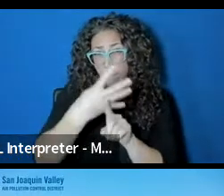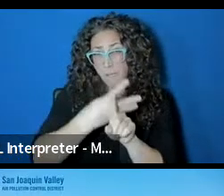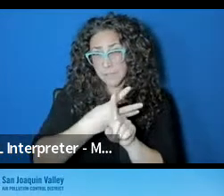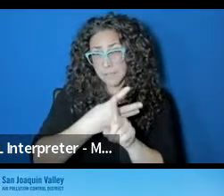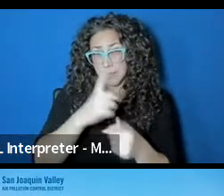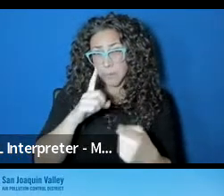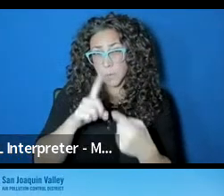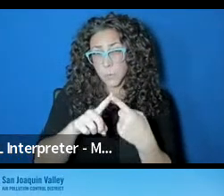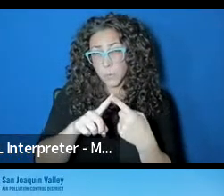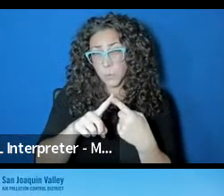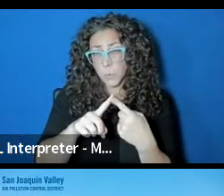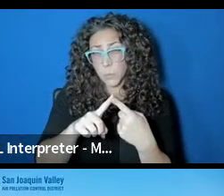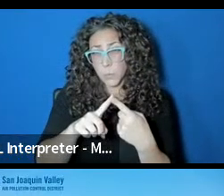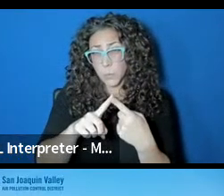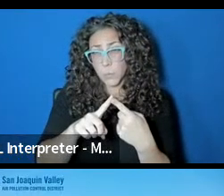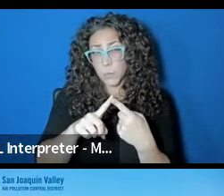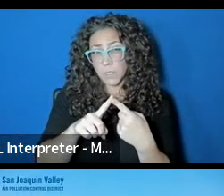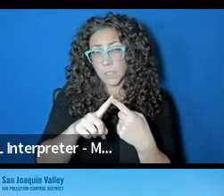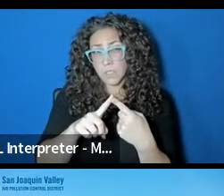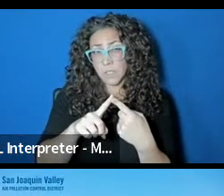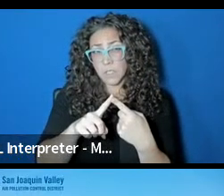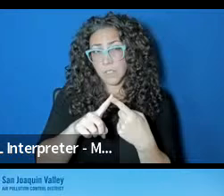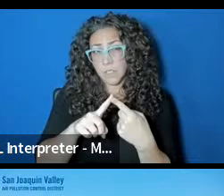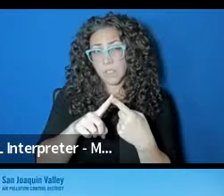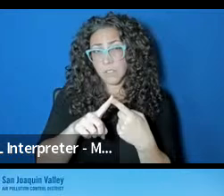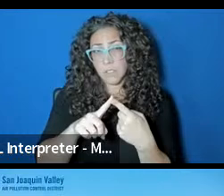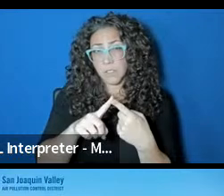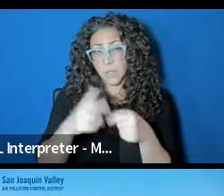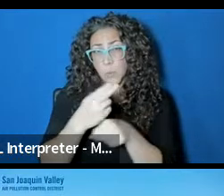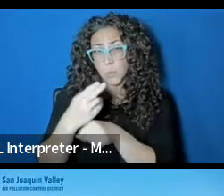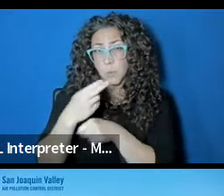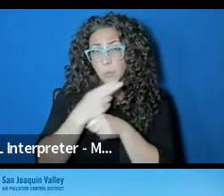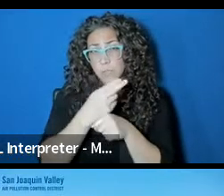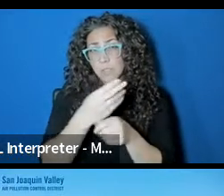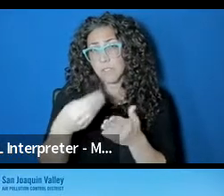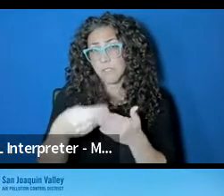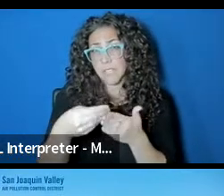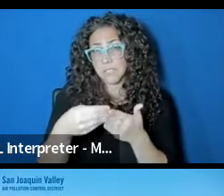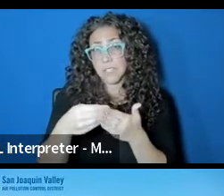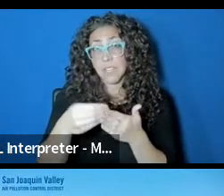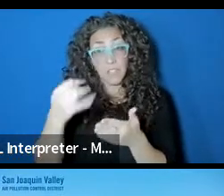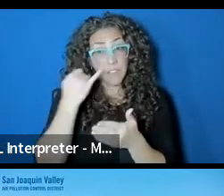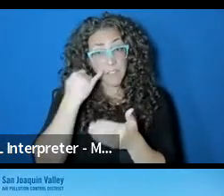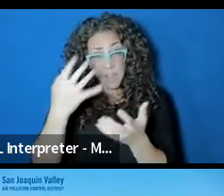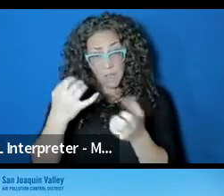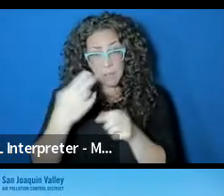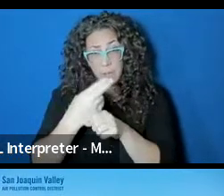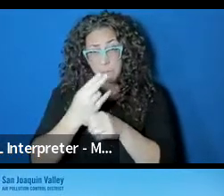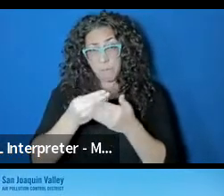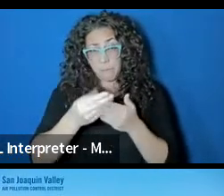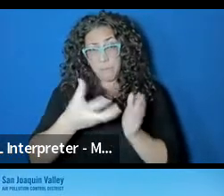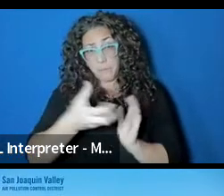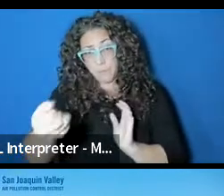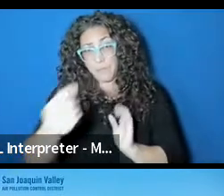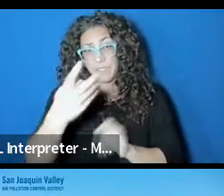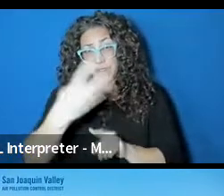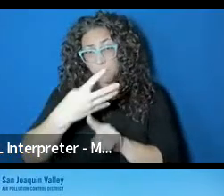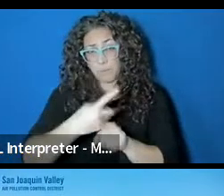to affect those funds if they want funds from us to do that switcher?